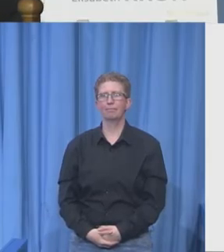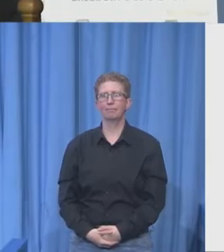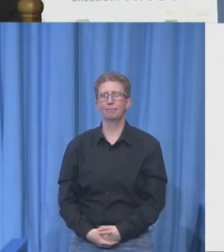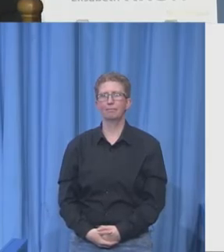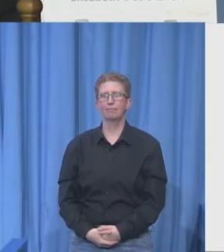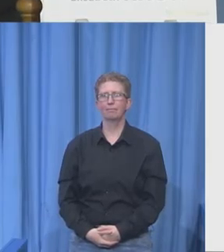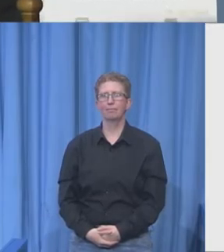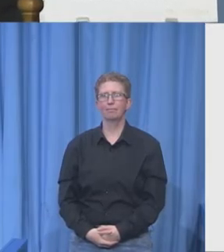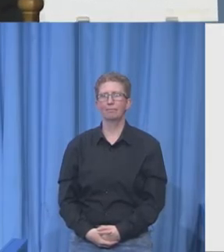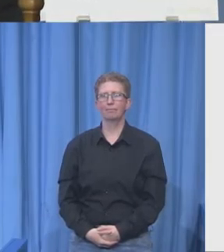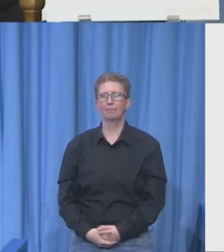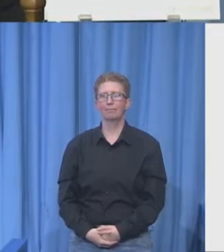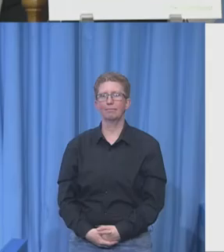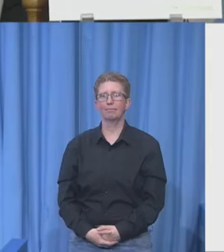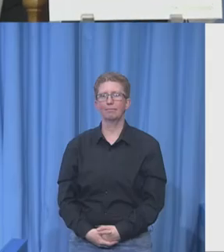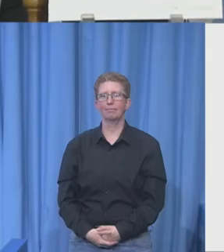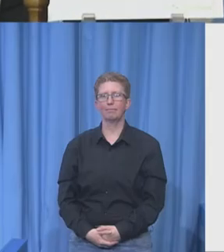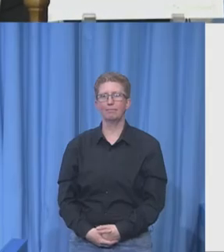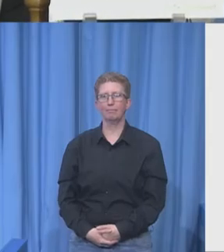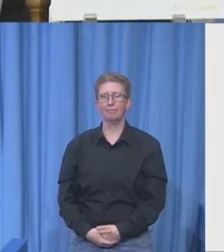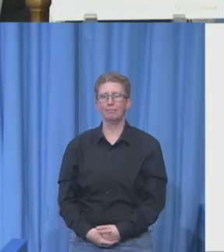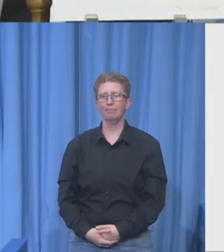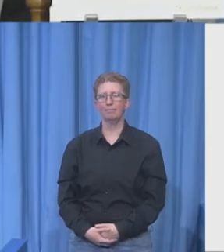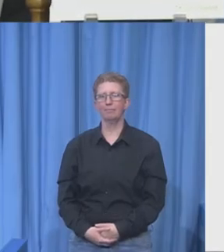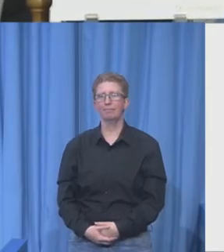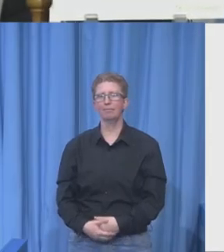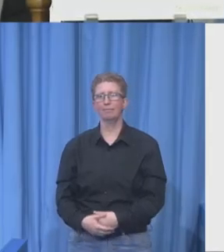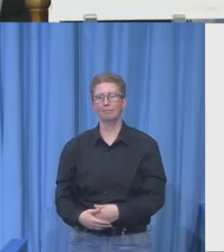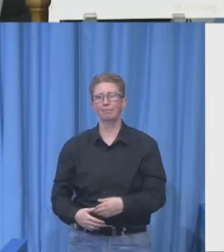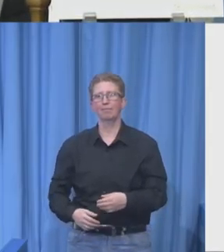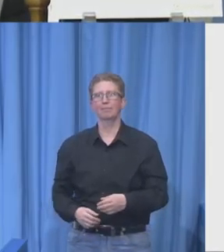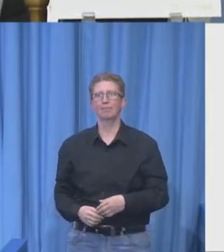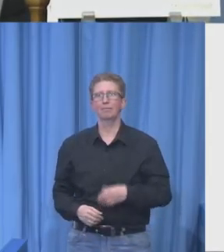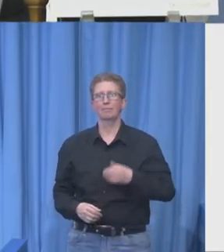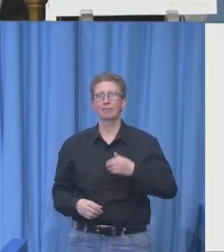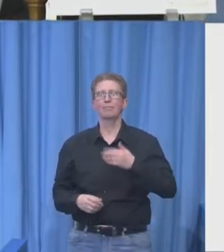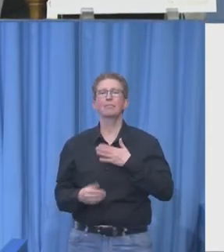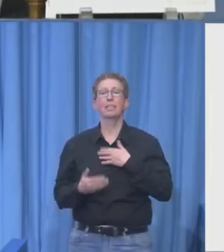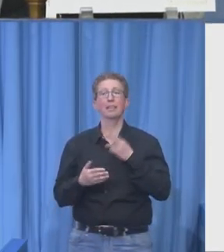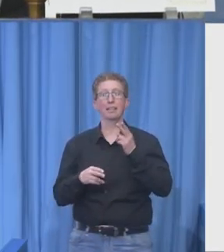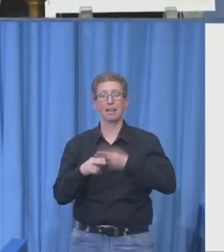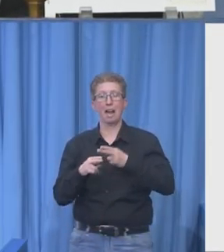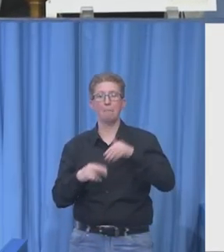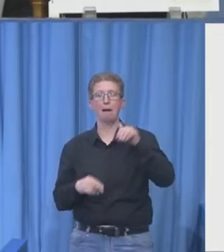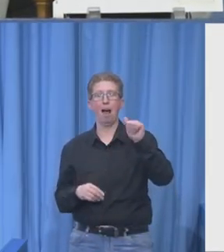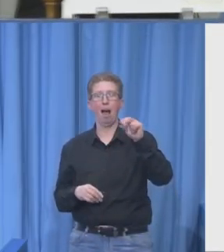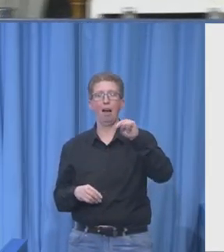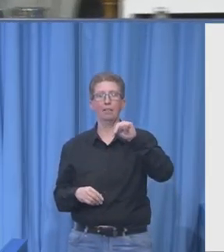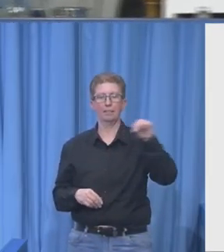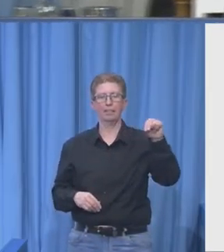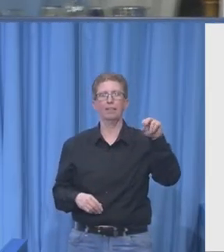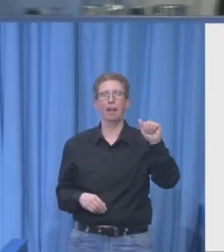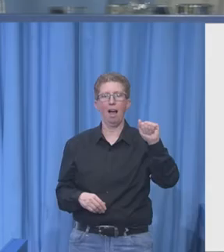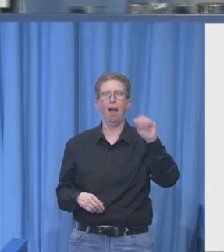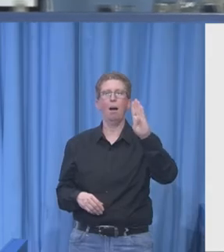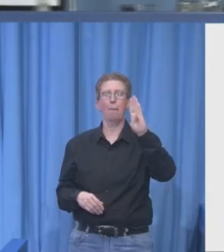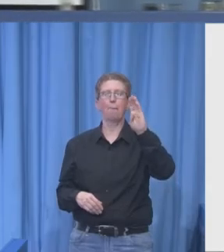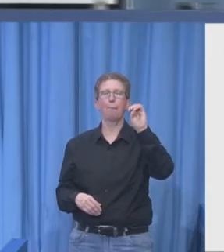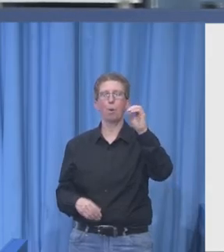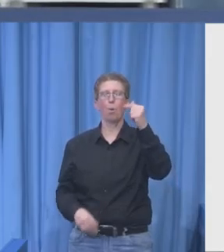Good afternoon. My name is Ana Botero, and I work for CAF, Banco de Desarrollo de América